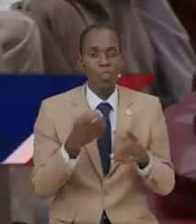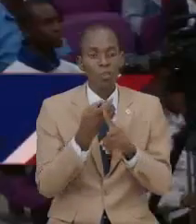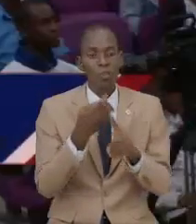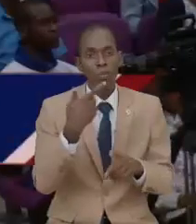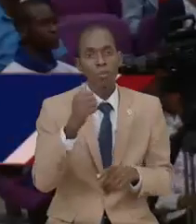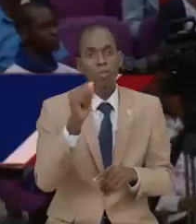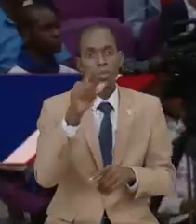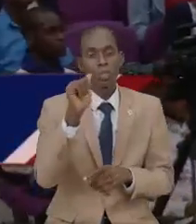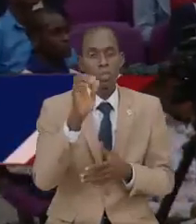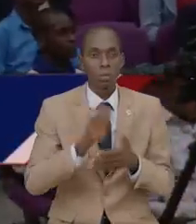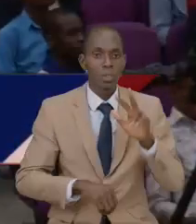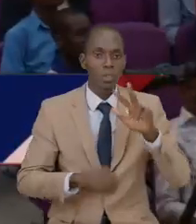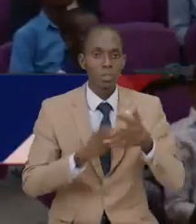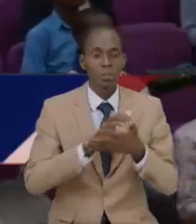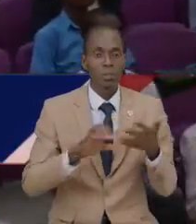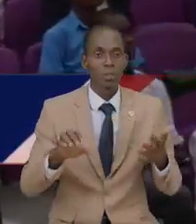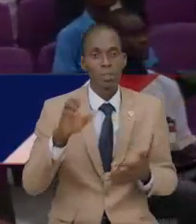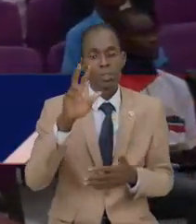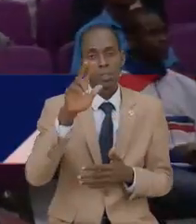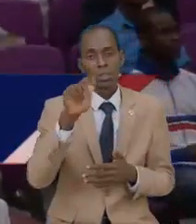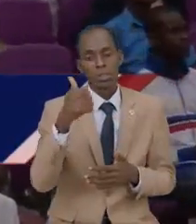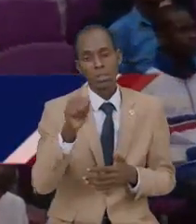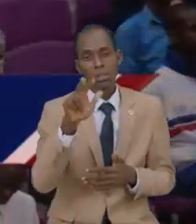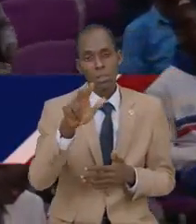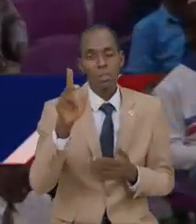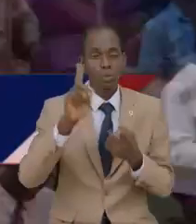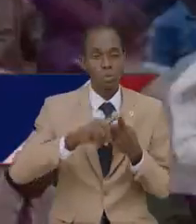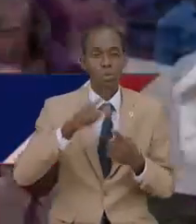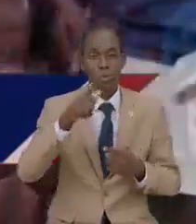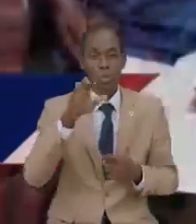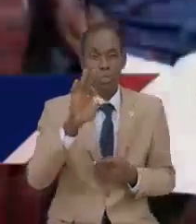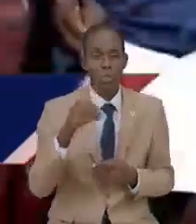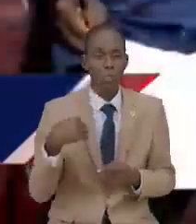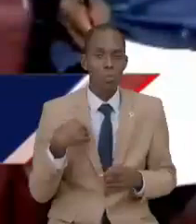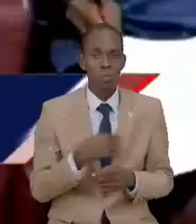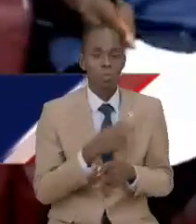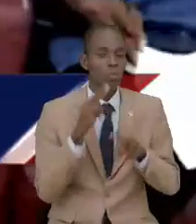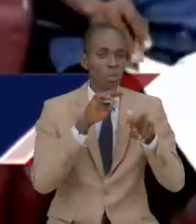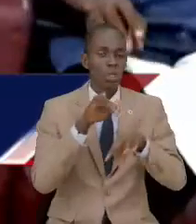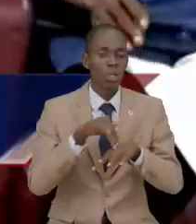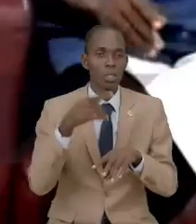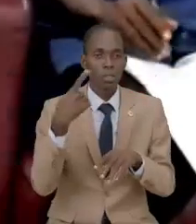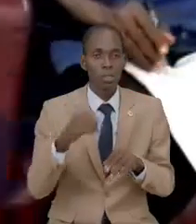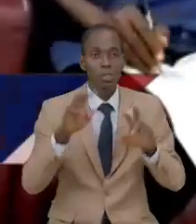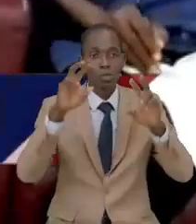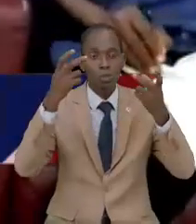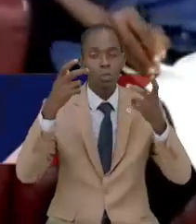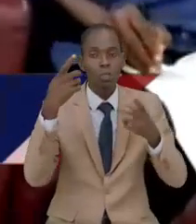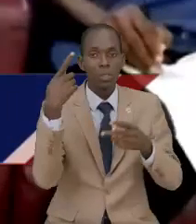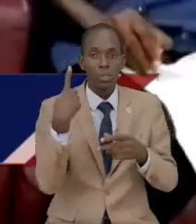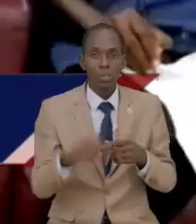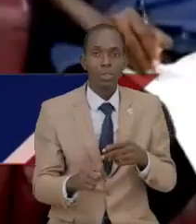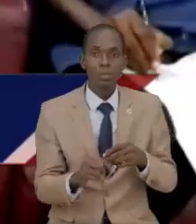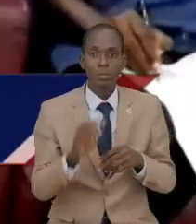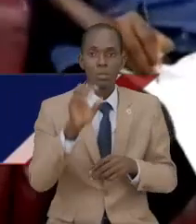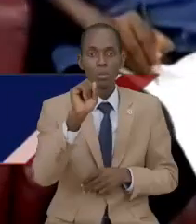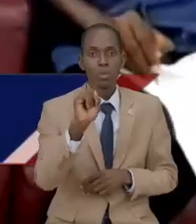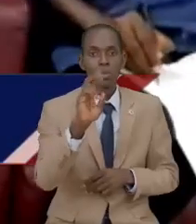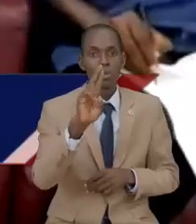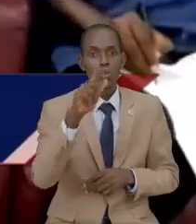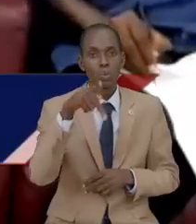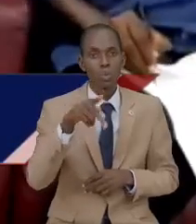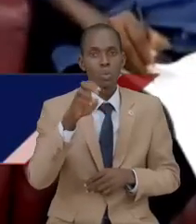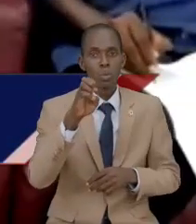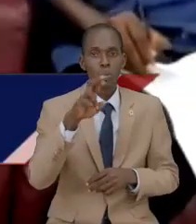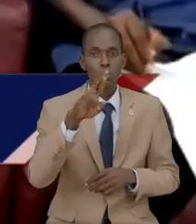verses 13 to 29. I was looking at the superiority of the